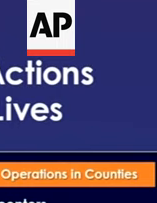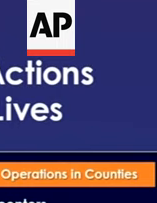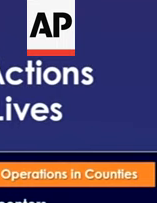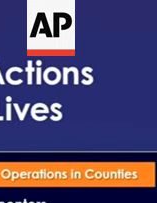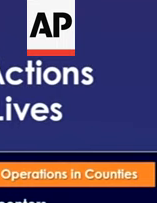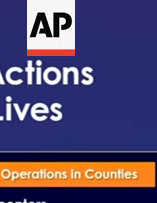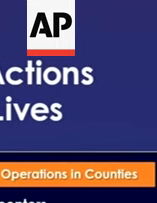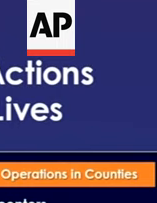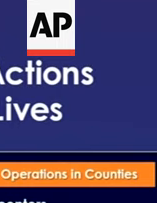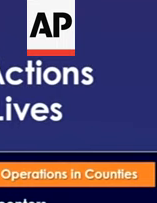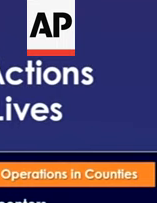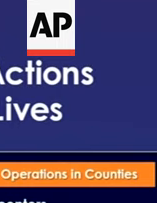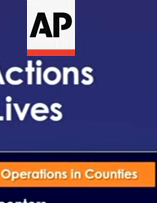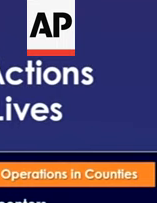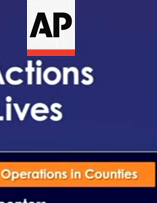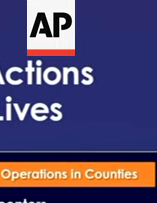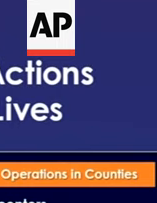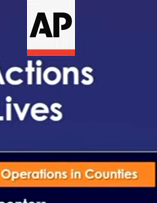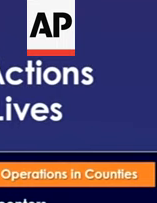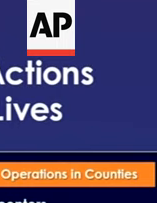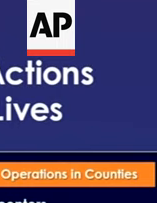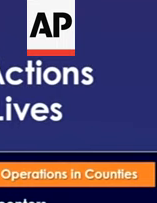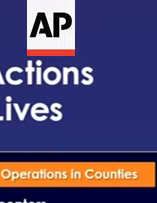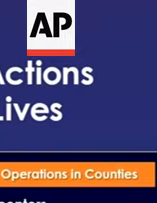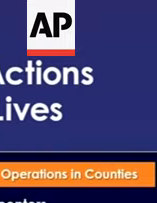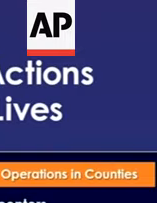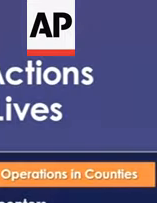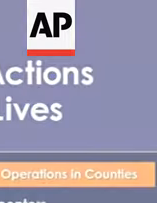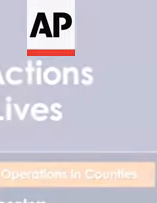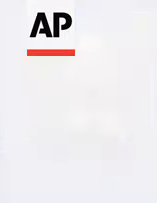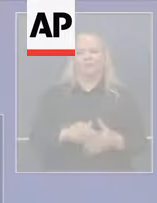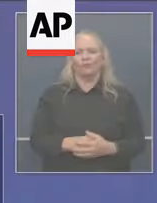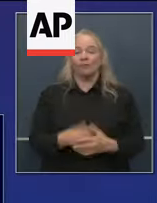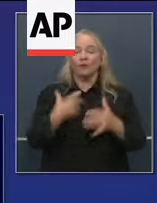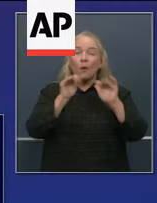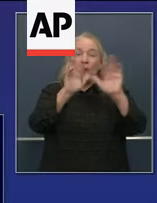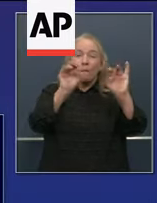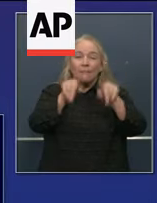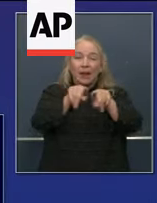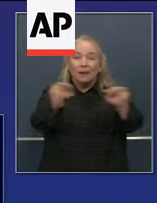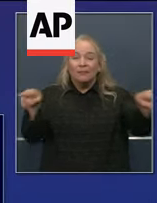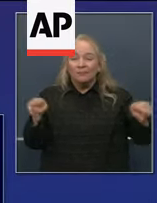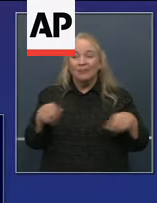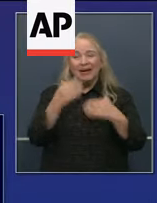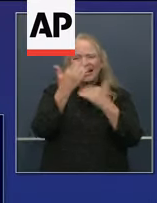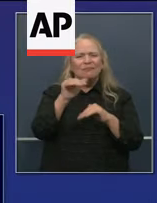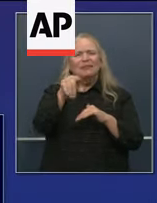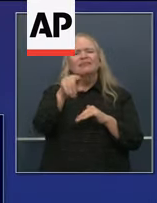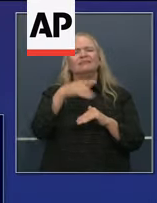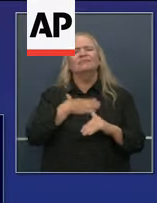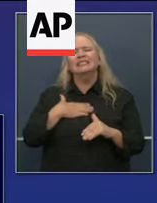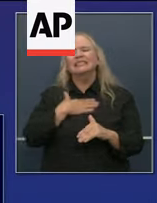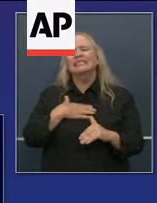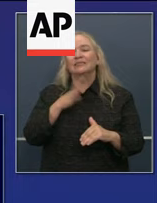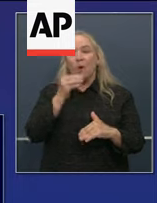services, that includes hair salons, barbershops, and indoor malls. Limit your mixing with people outside of your household. It's